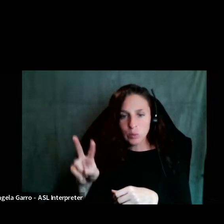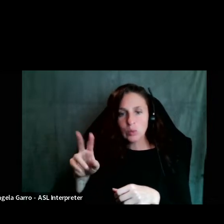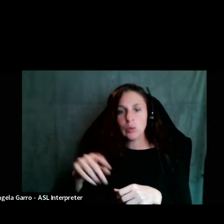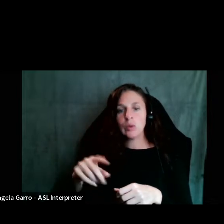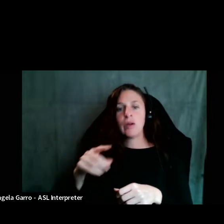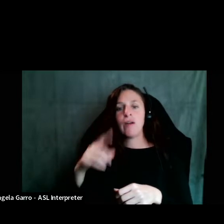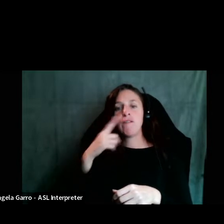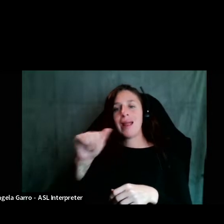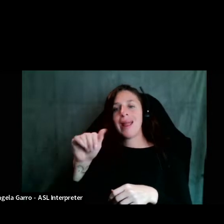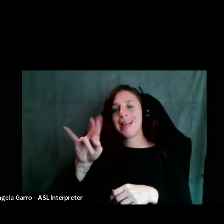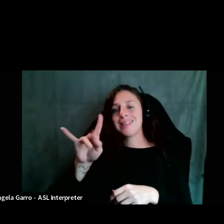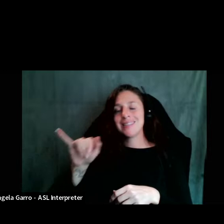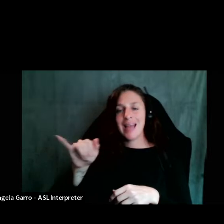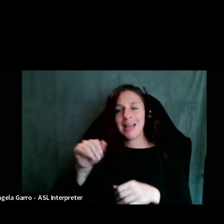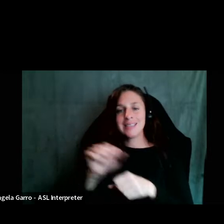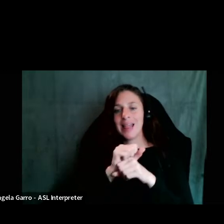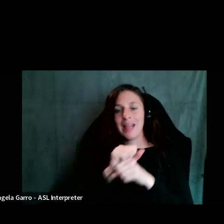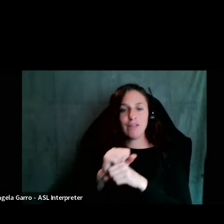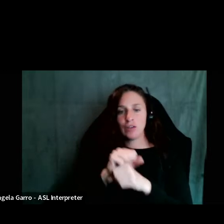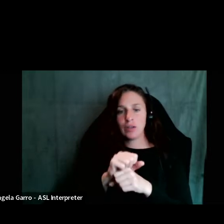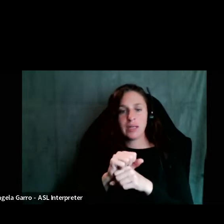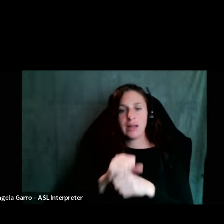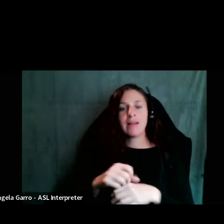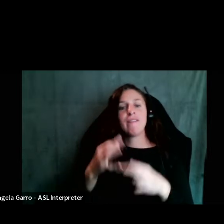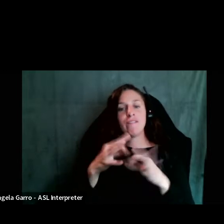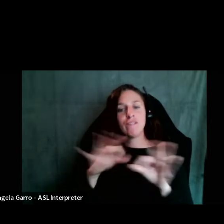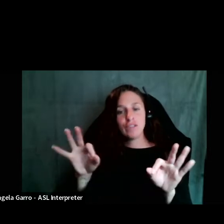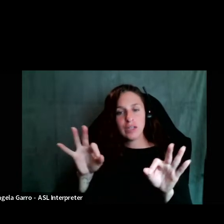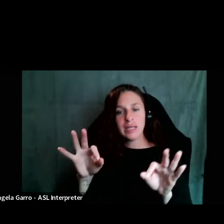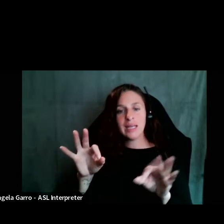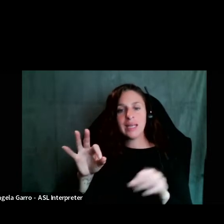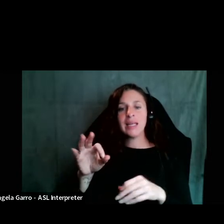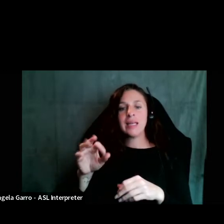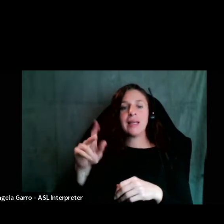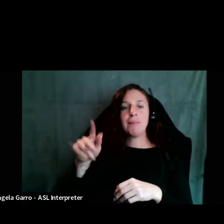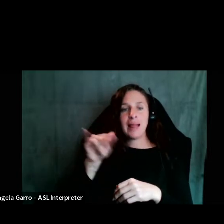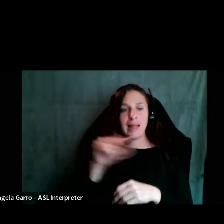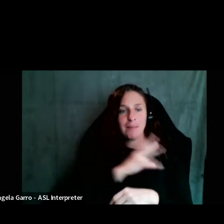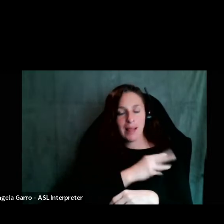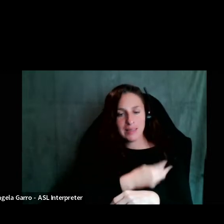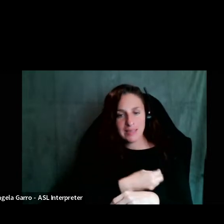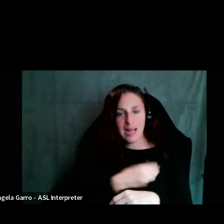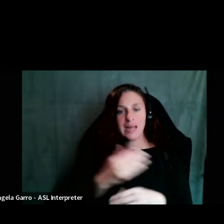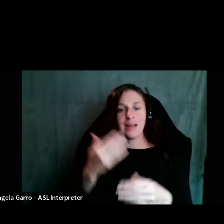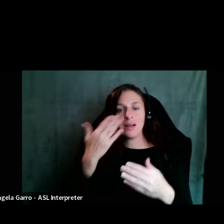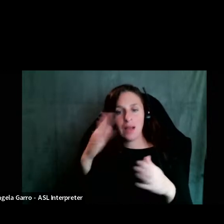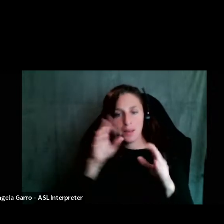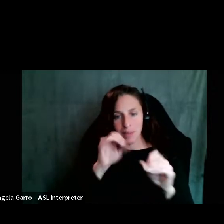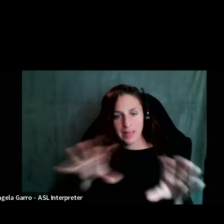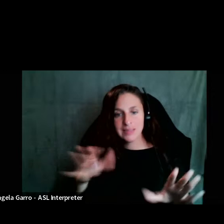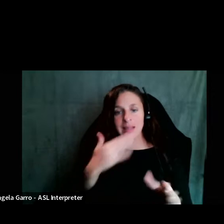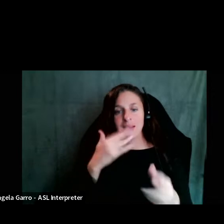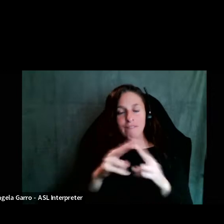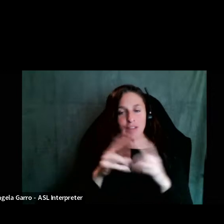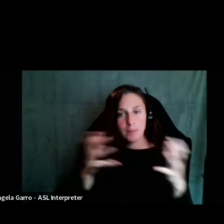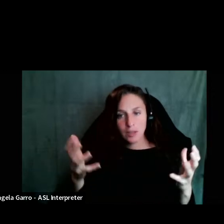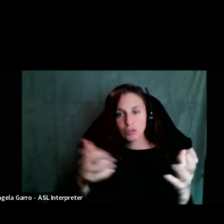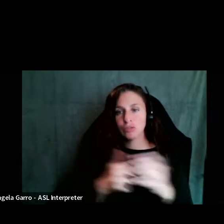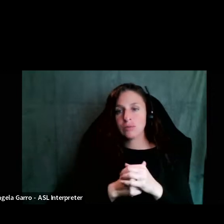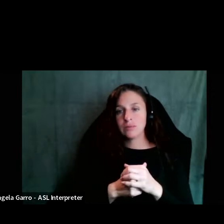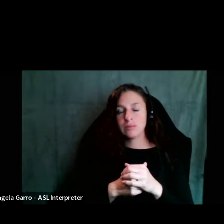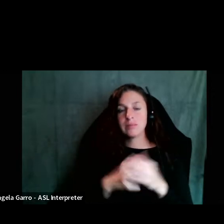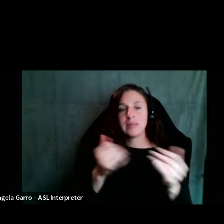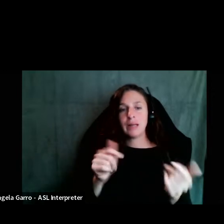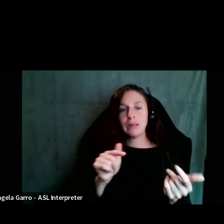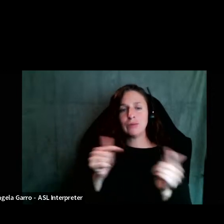see free Palestine. God bless you all, and thank you very much. Thank you. I'm going to turn to, we're